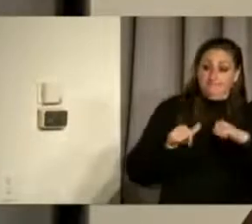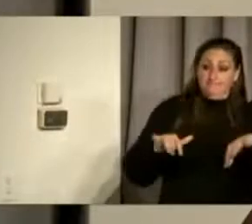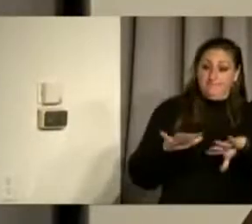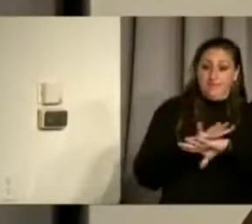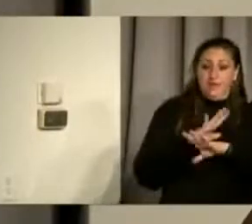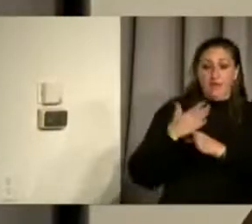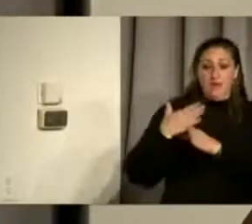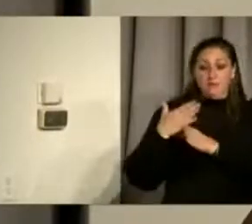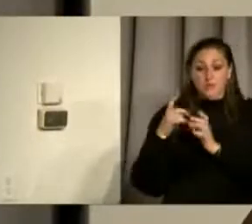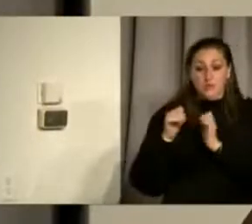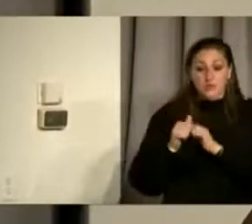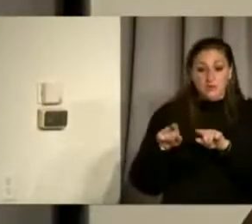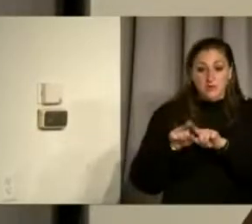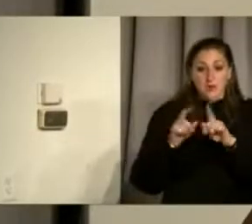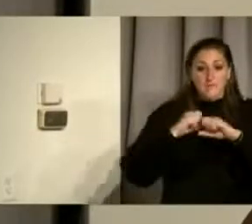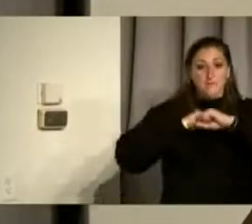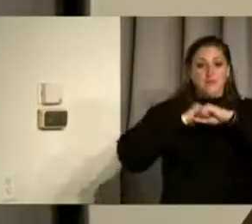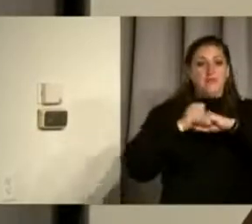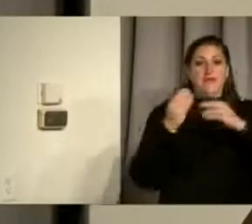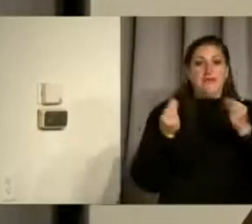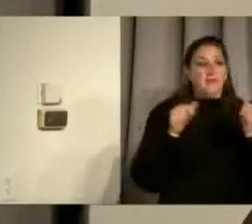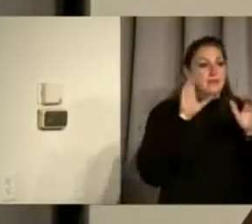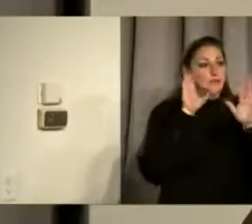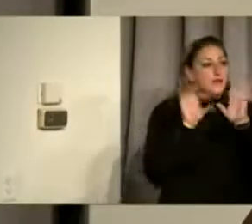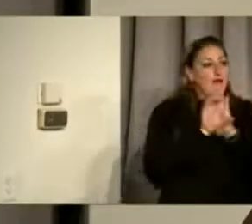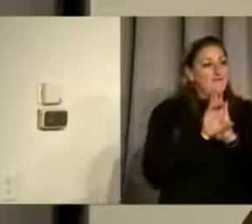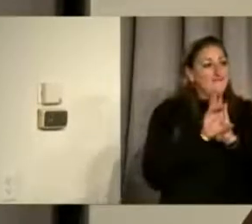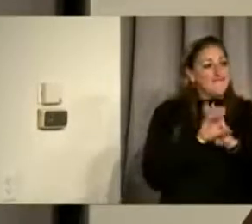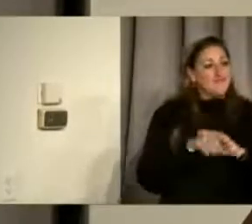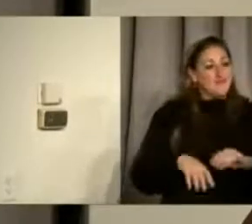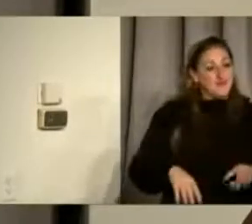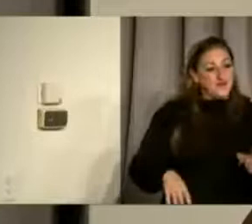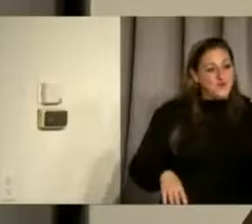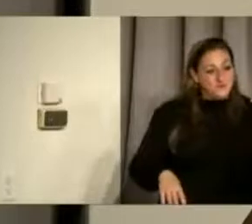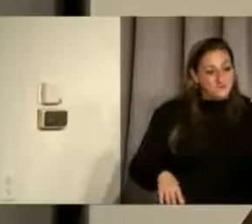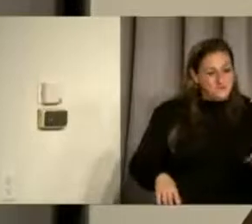to protect the land. Do we have a photo?